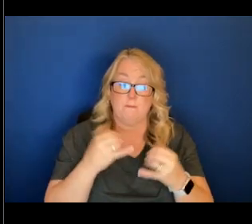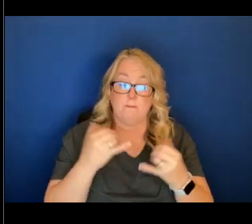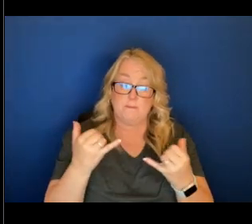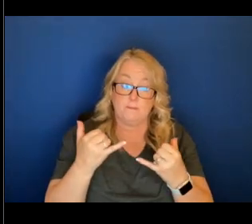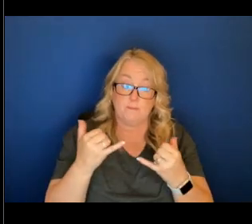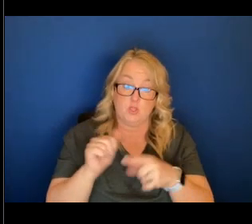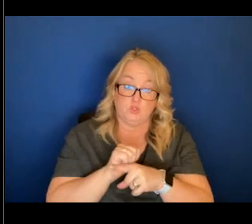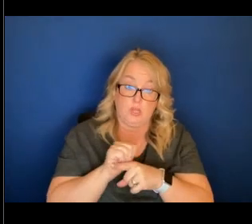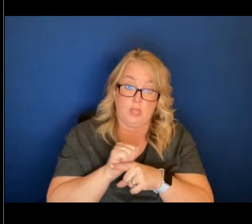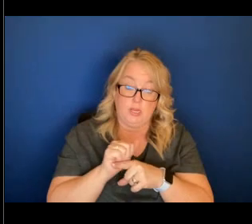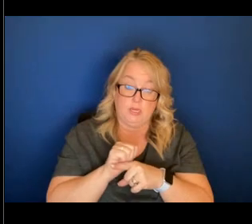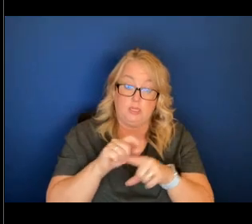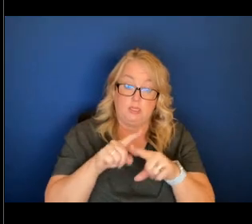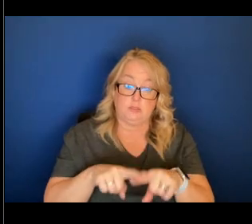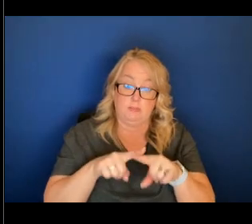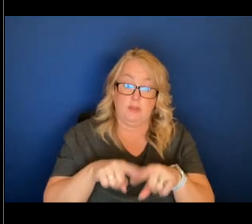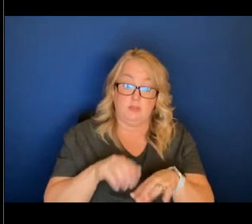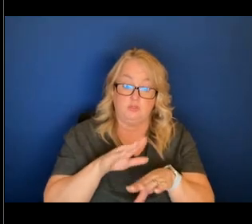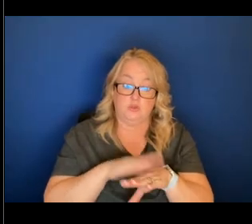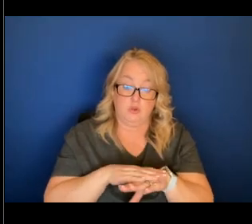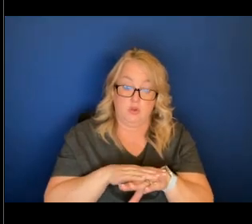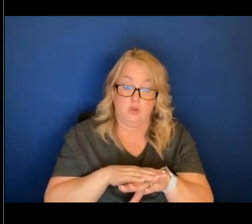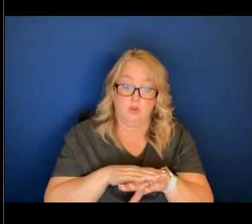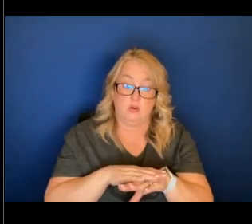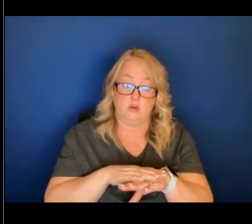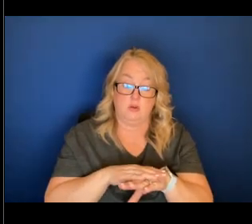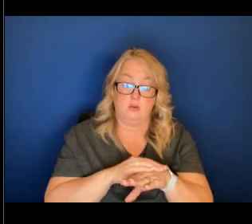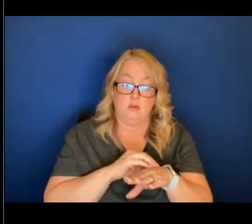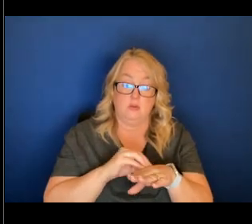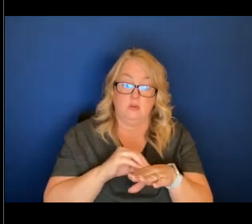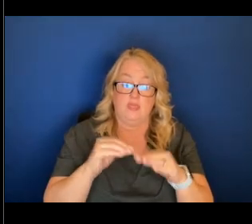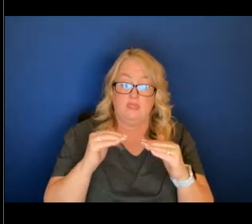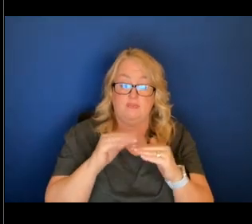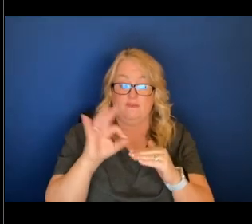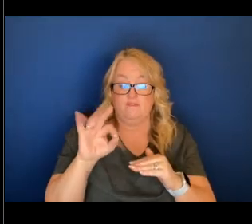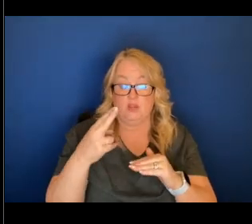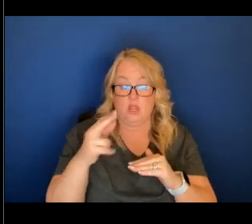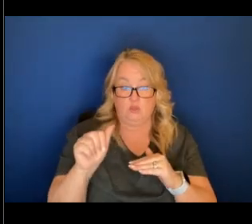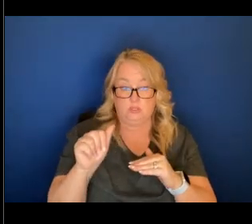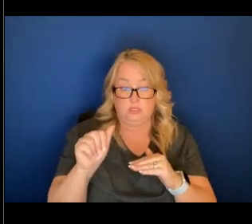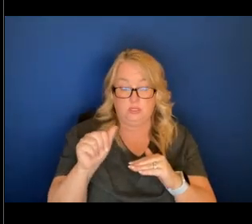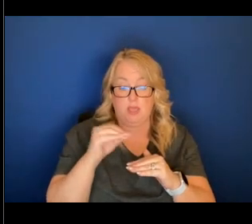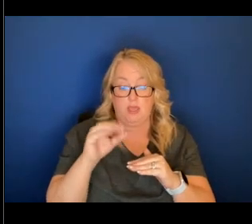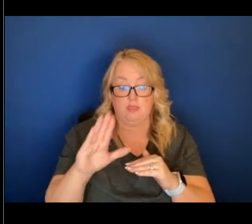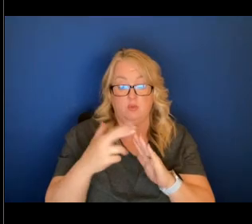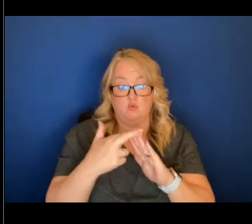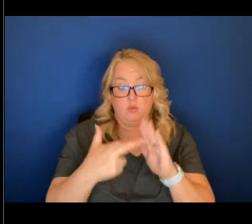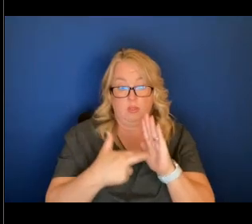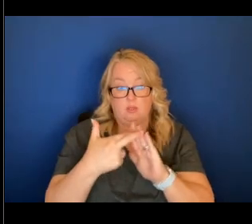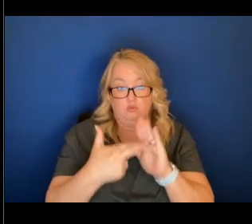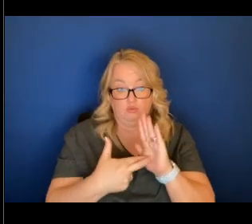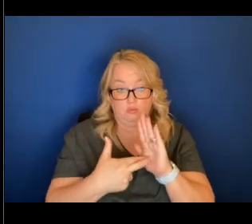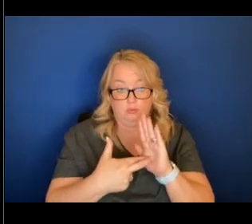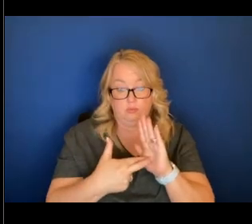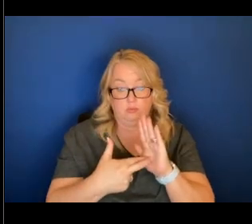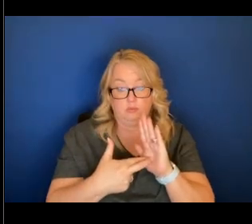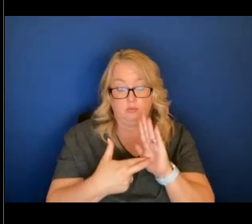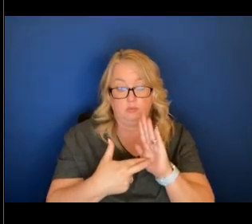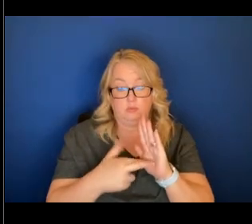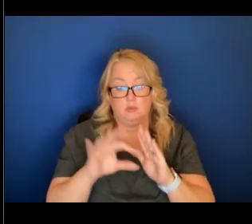training relies on the provisions of the Fair Housing Act and its regulations, the